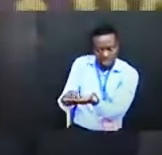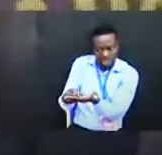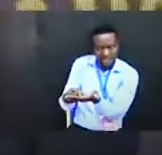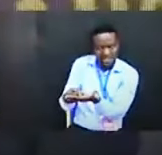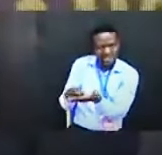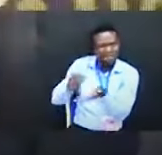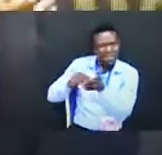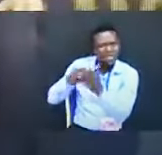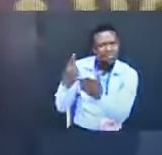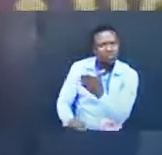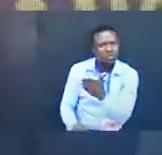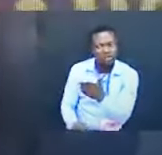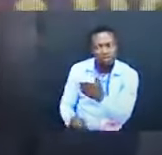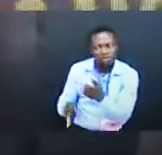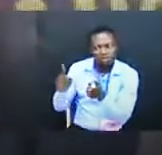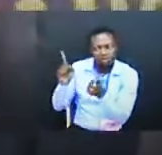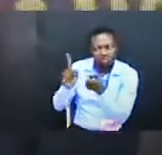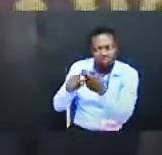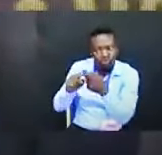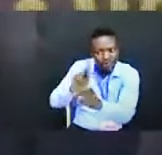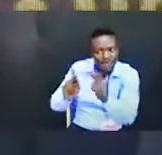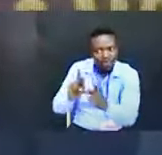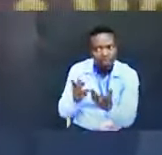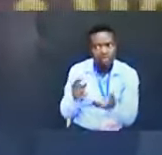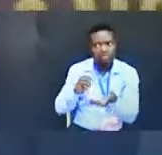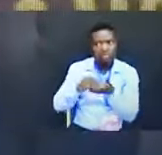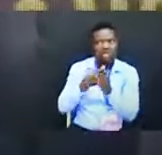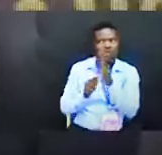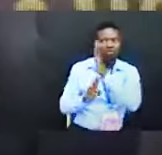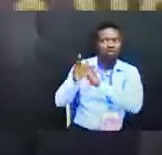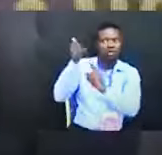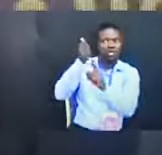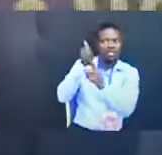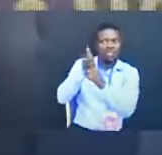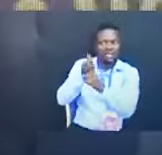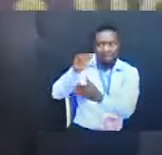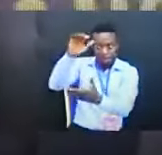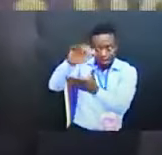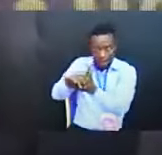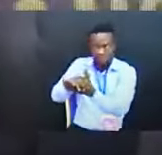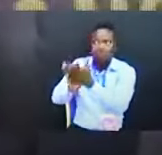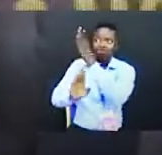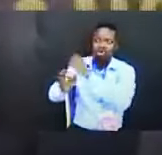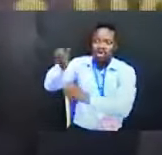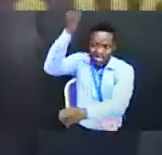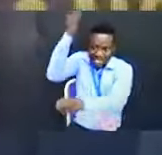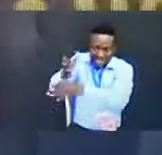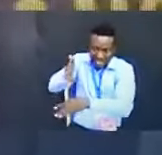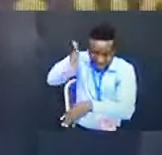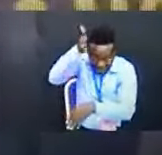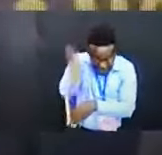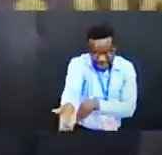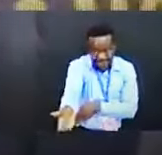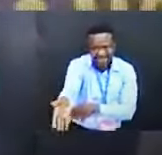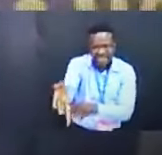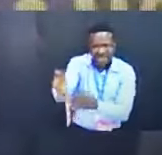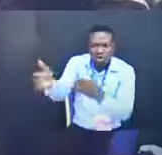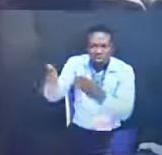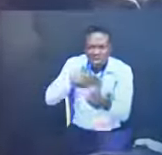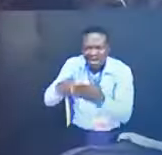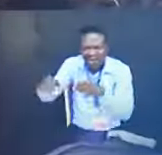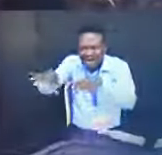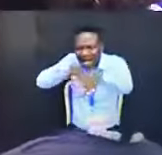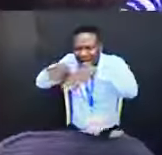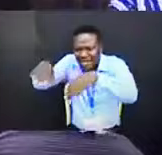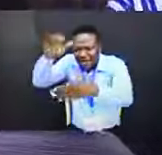to the marital life, what that means is that God is personally present in the marriage. And he sees, he hears, and he